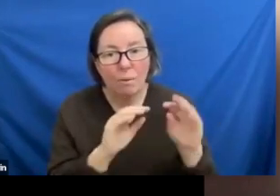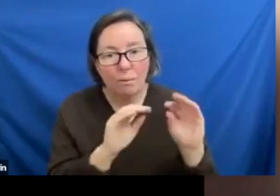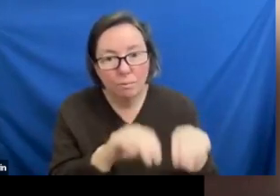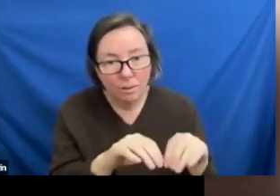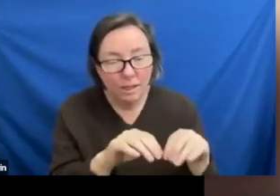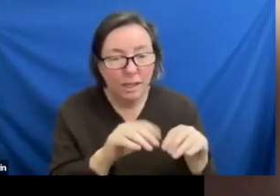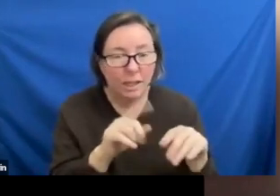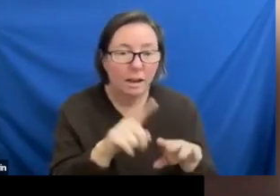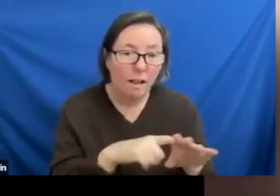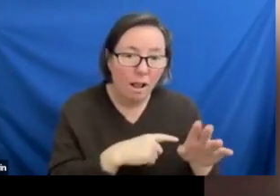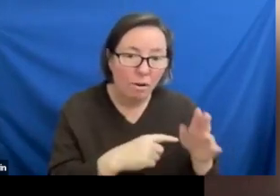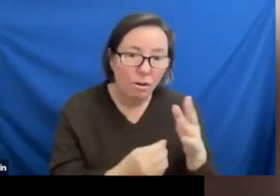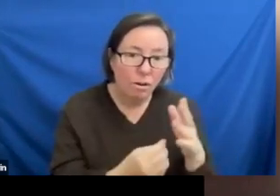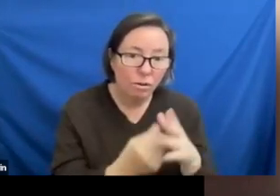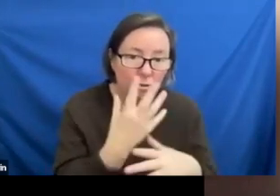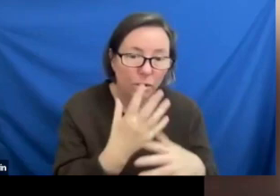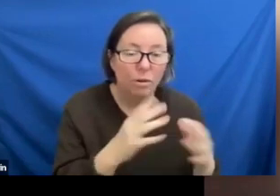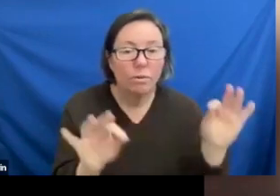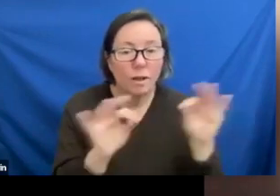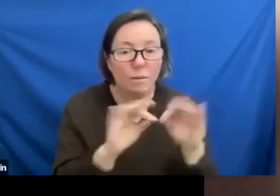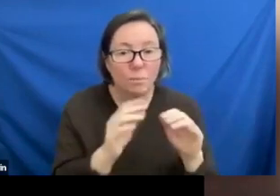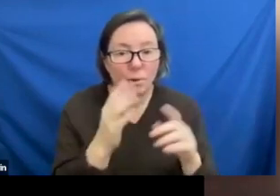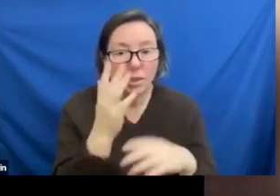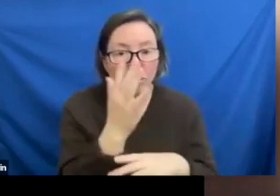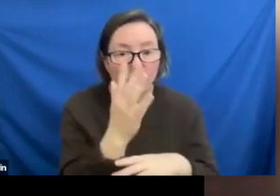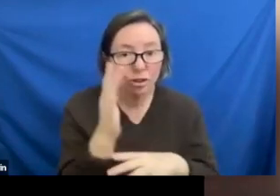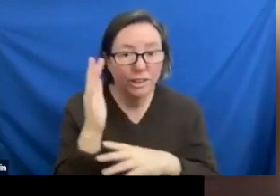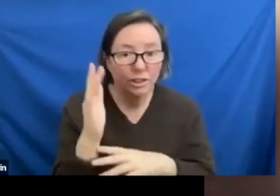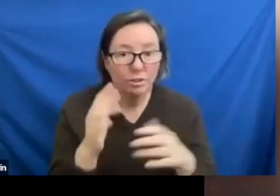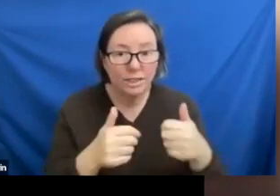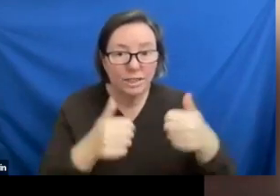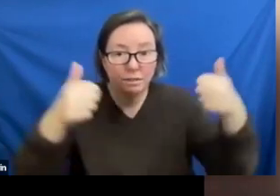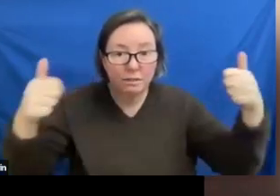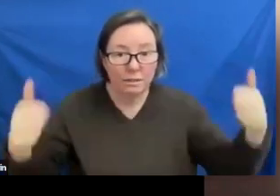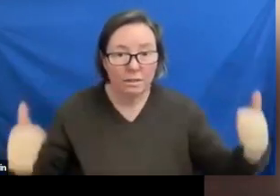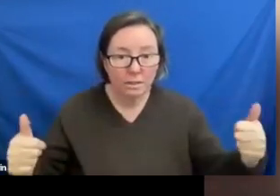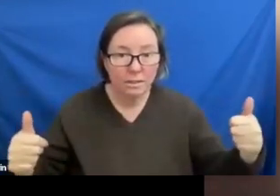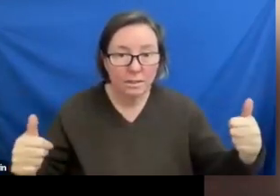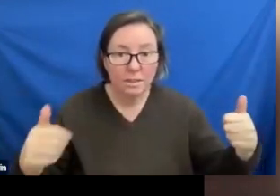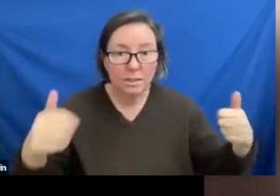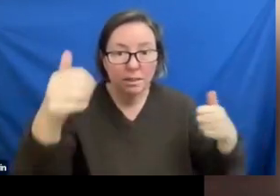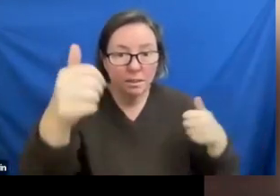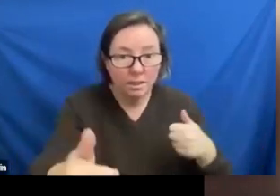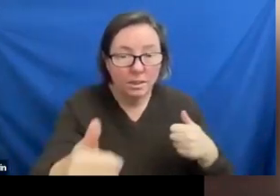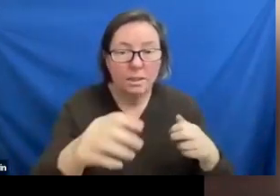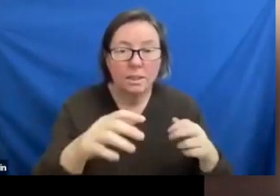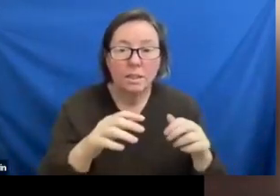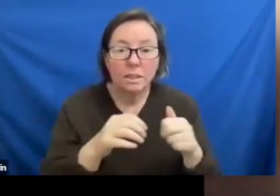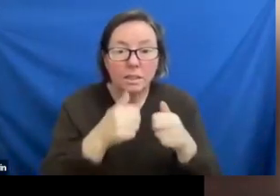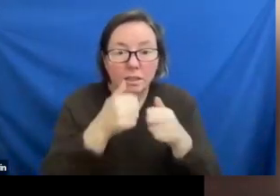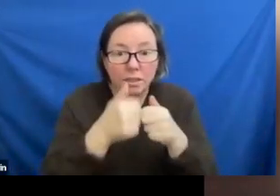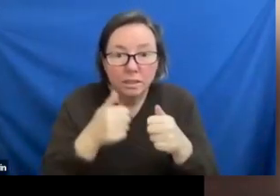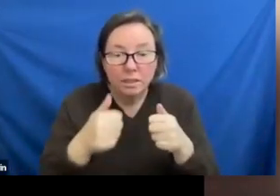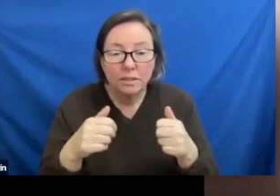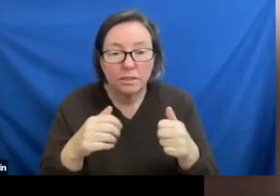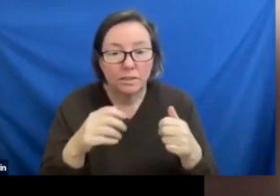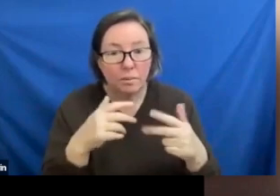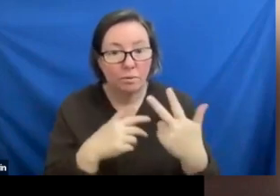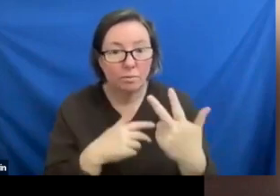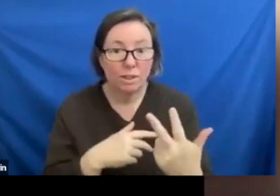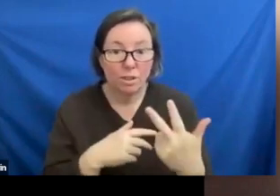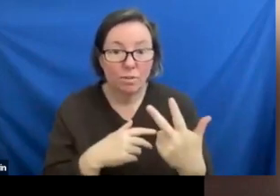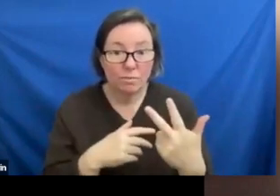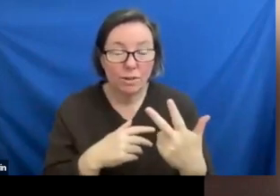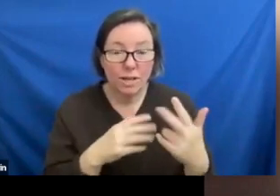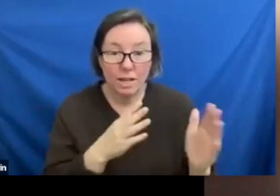want to give trees space. So those 3 trees within a pretty quick period of time will mature